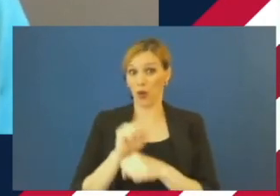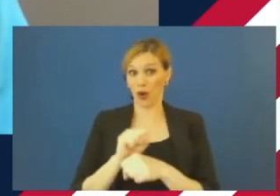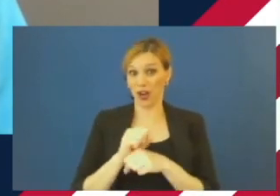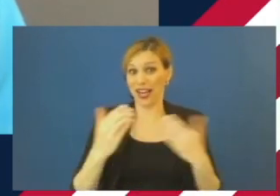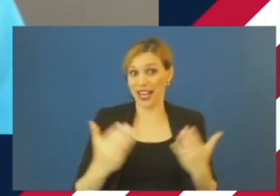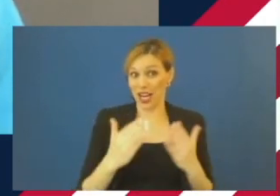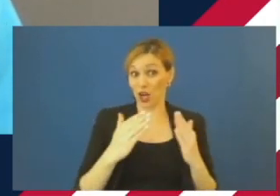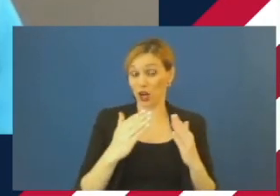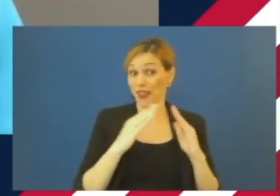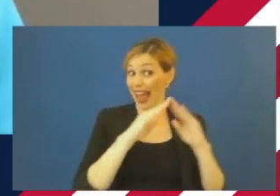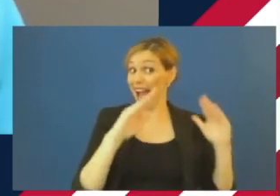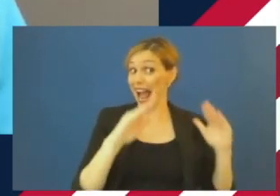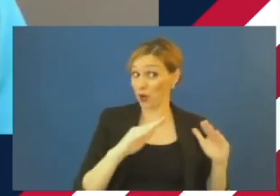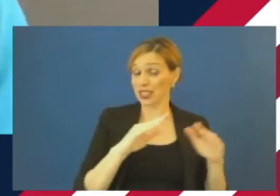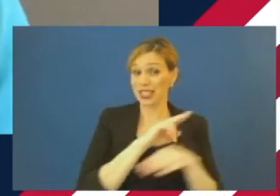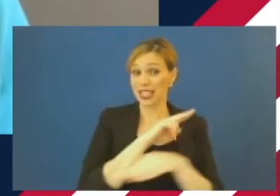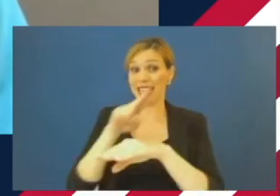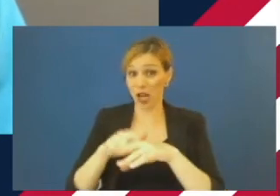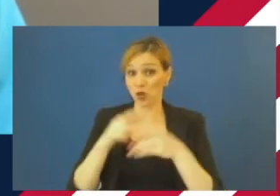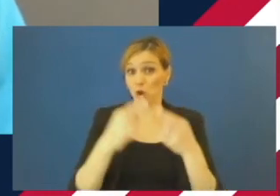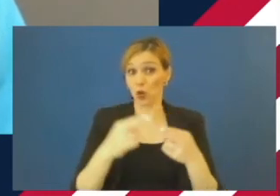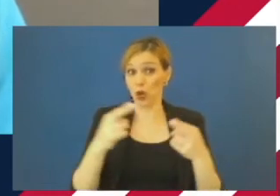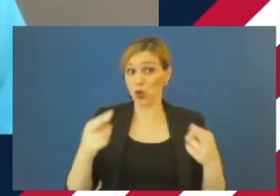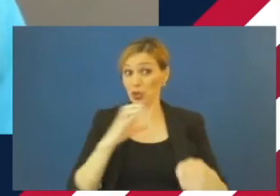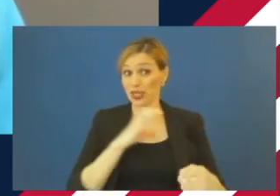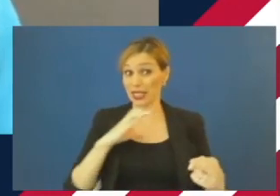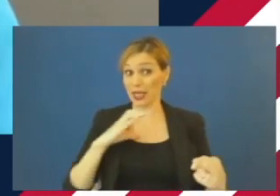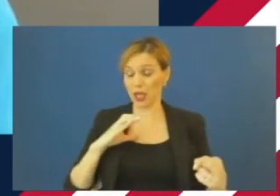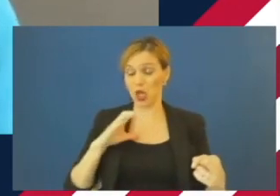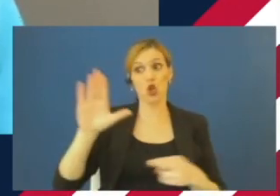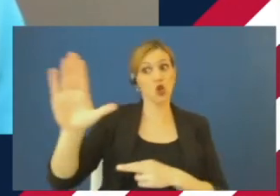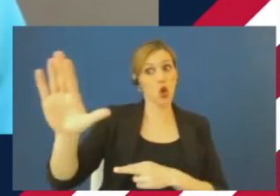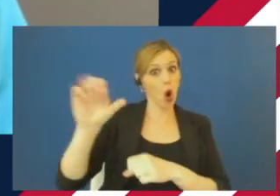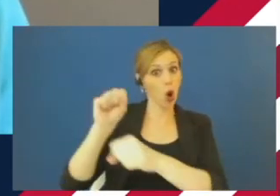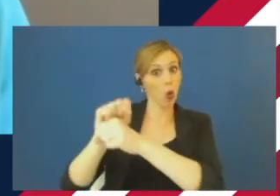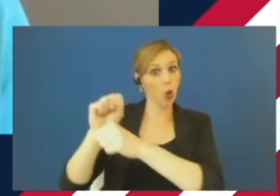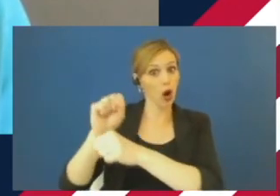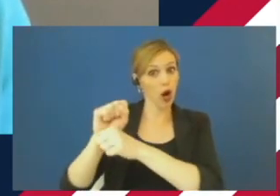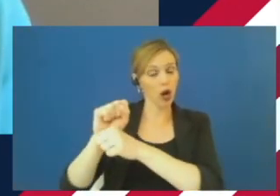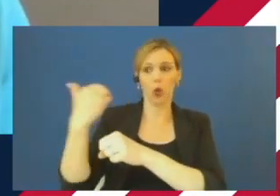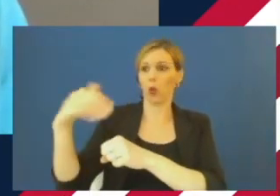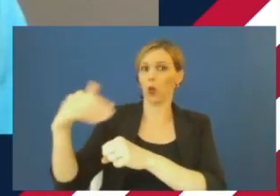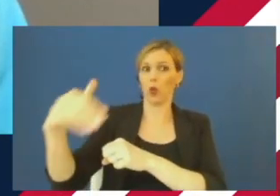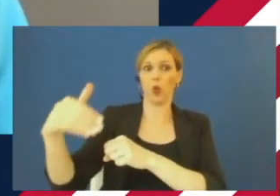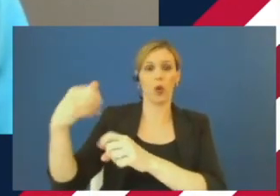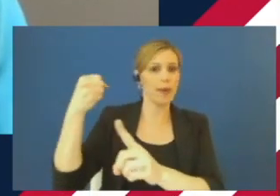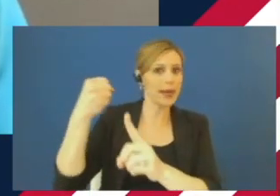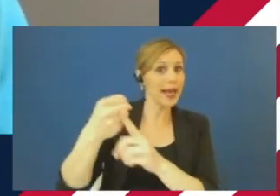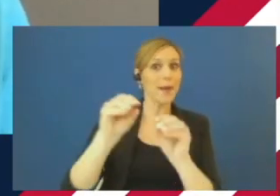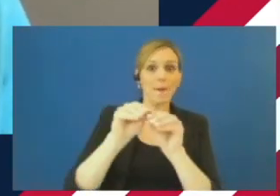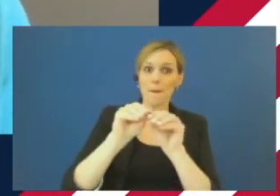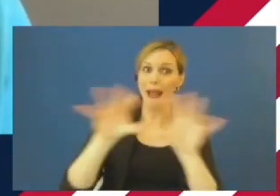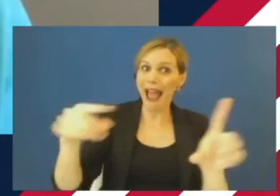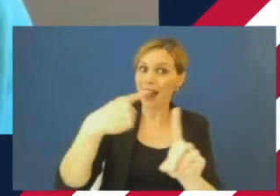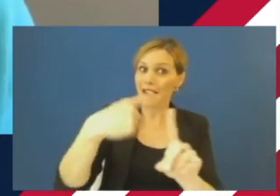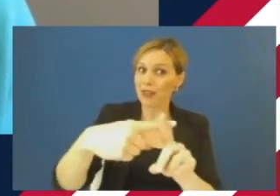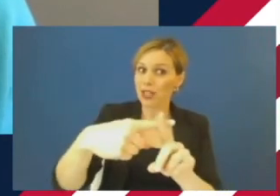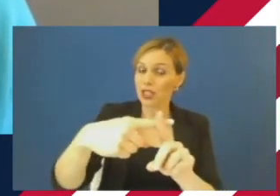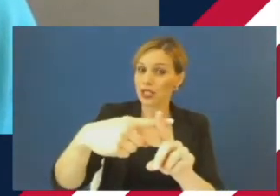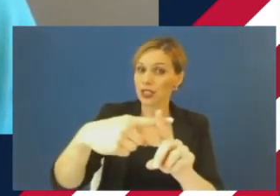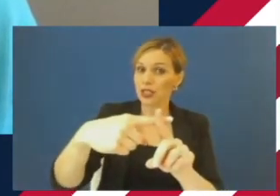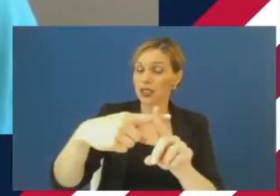Resources Committee, how impactful your work has been and can be. And as you mentioned, the